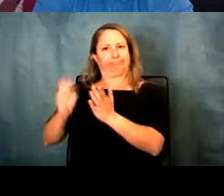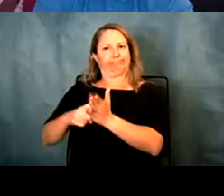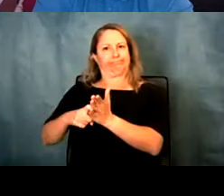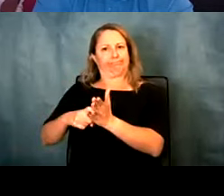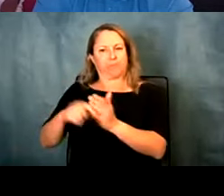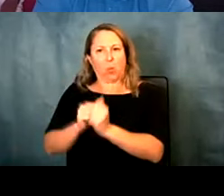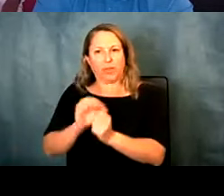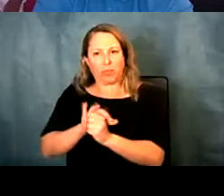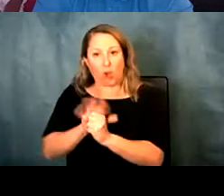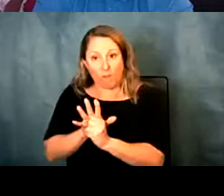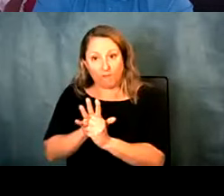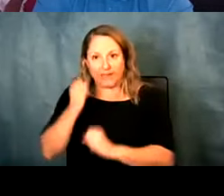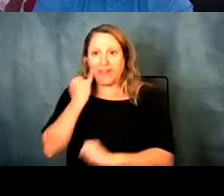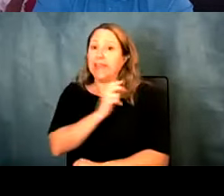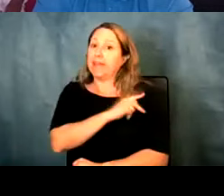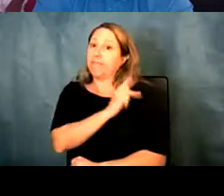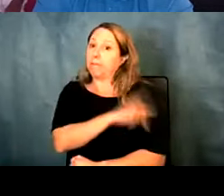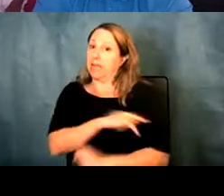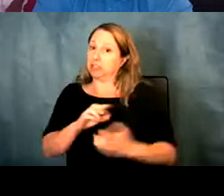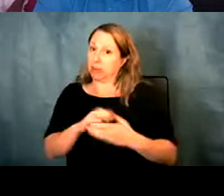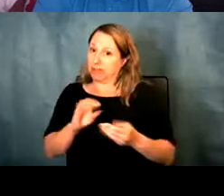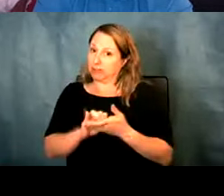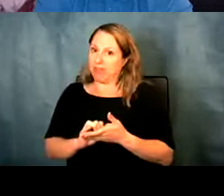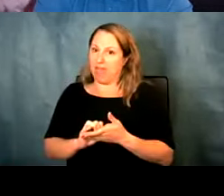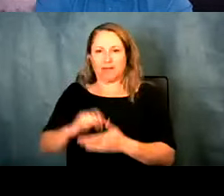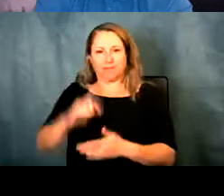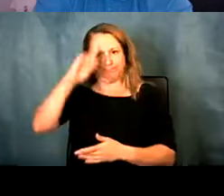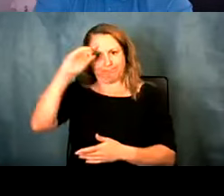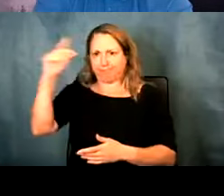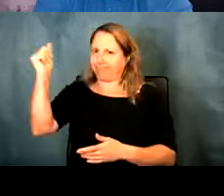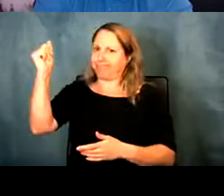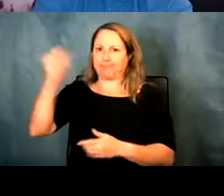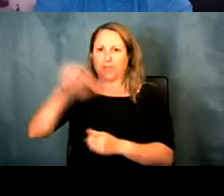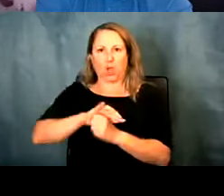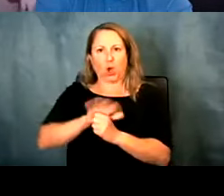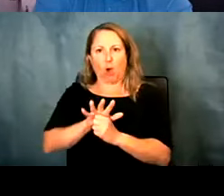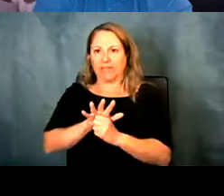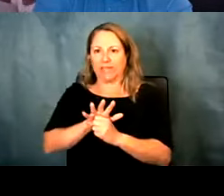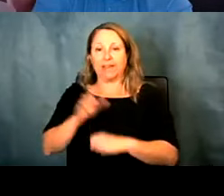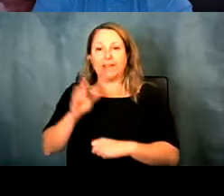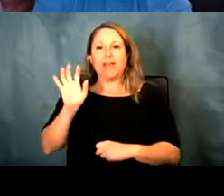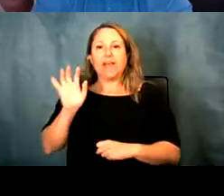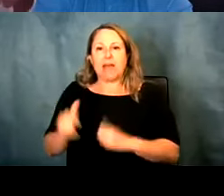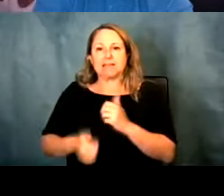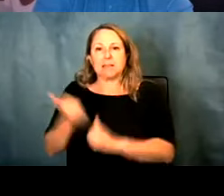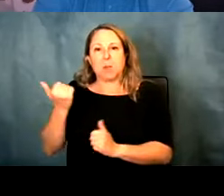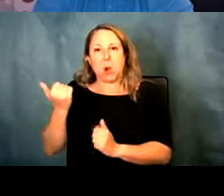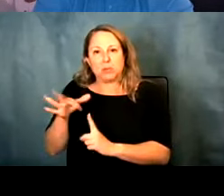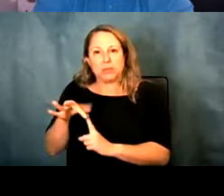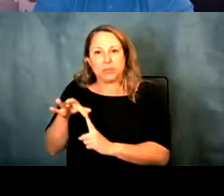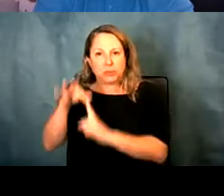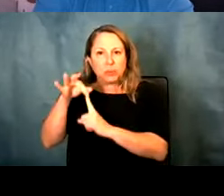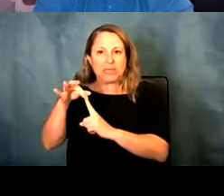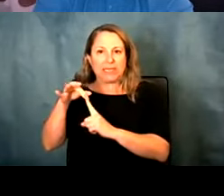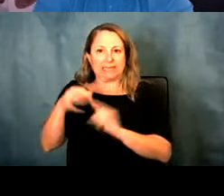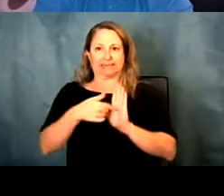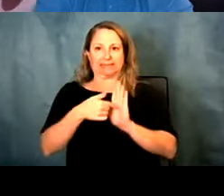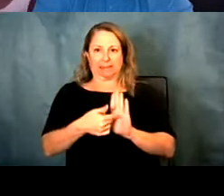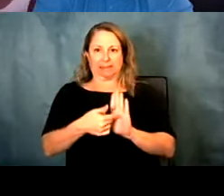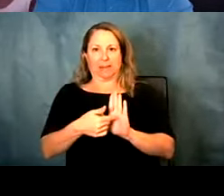is mentioning that, you really are thinking COVID-19 because it's the most unique symptom to happen with a